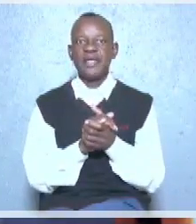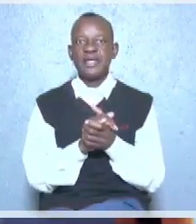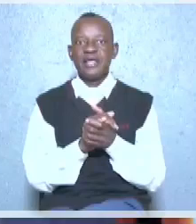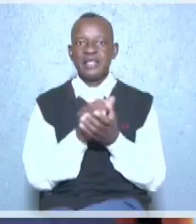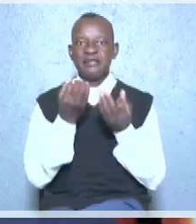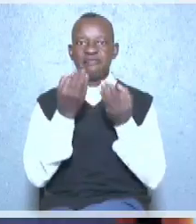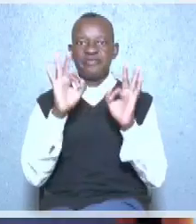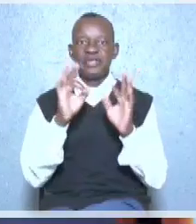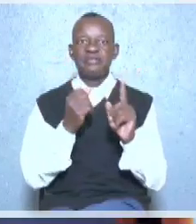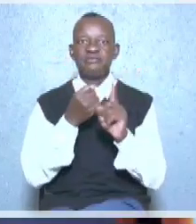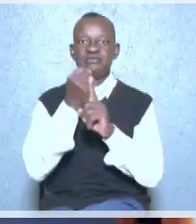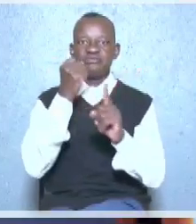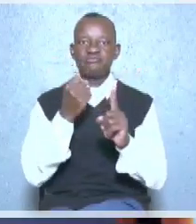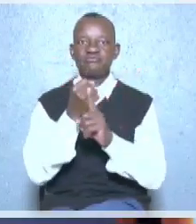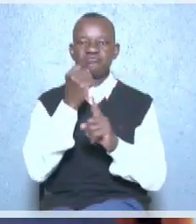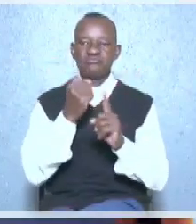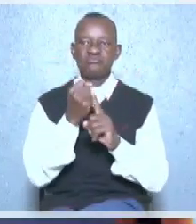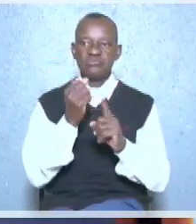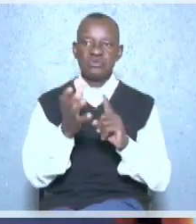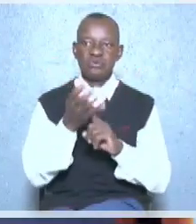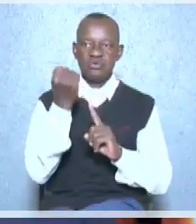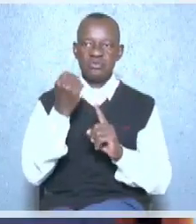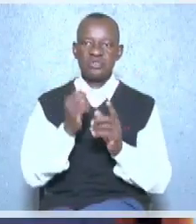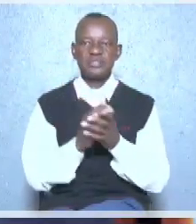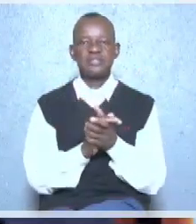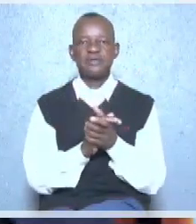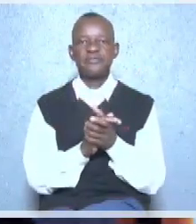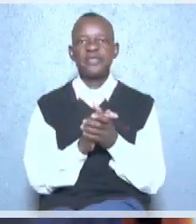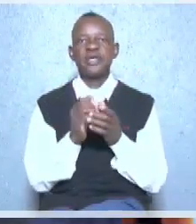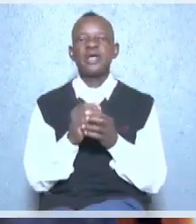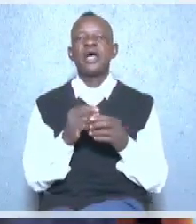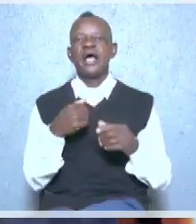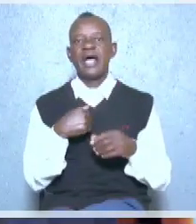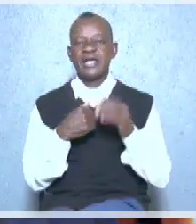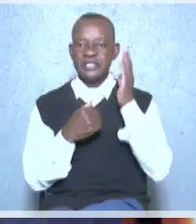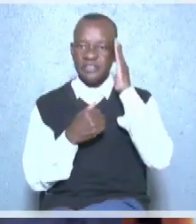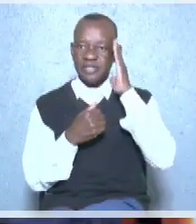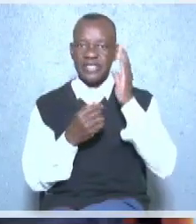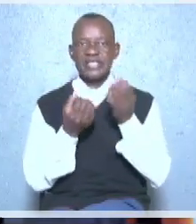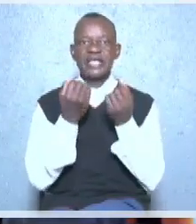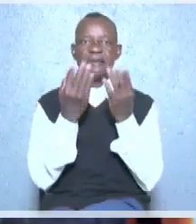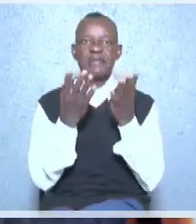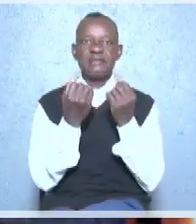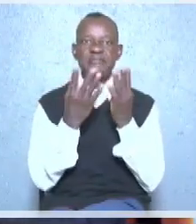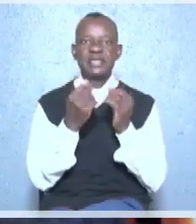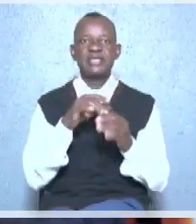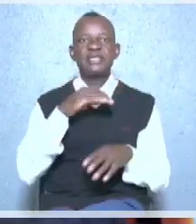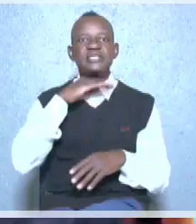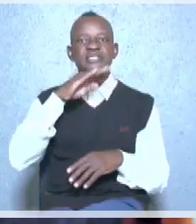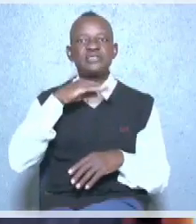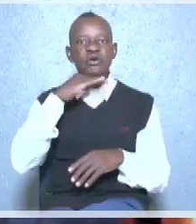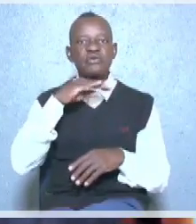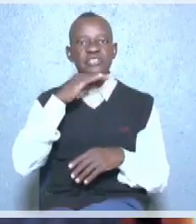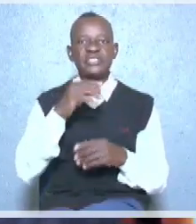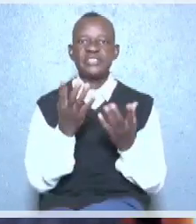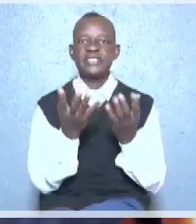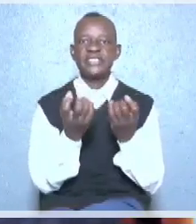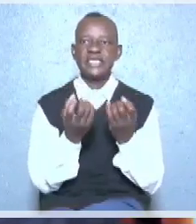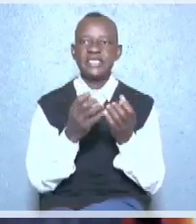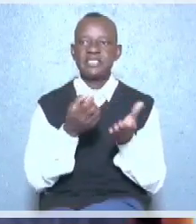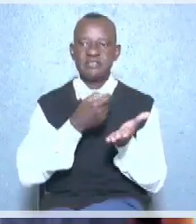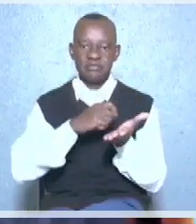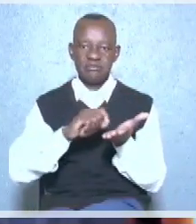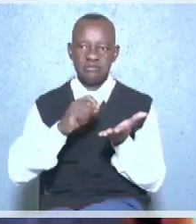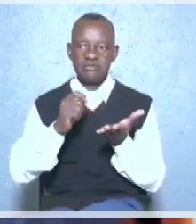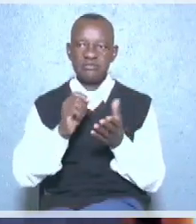thousands of stories out there that needed to be done today. I was looking at today at a clip where we had all the former fighters, and